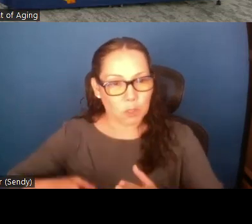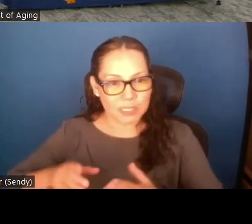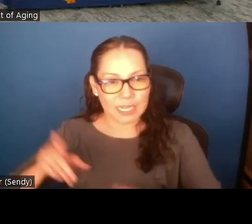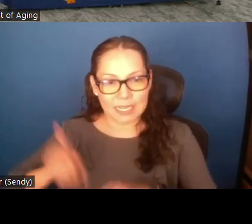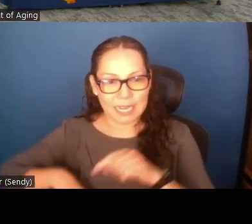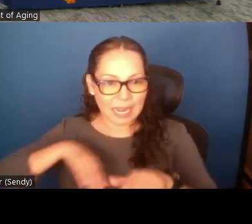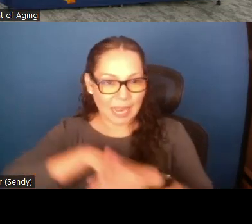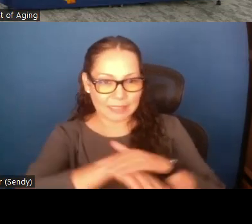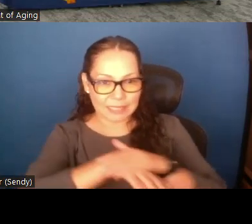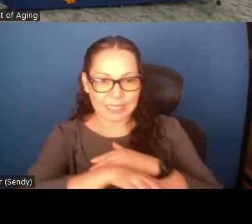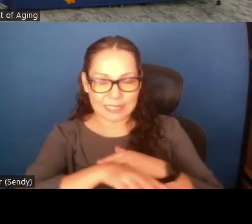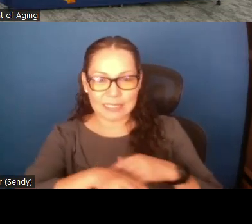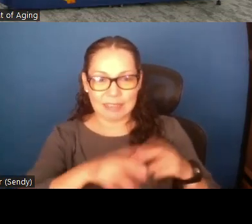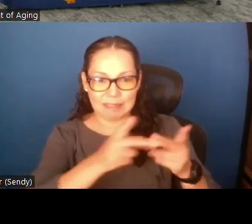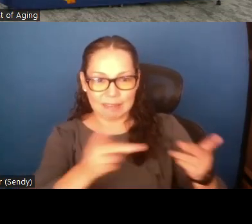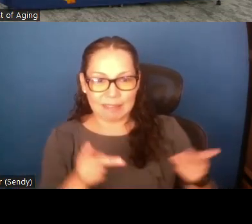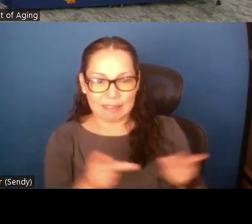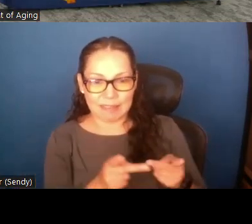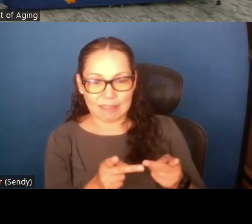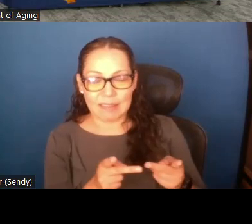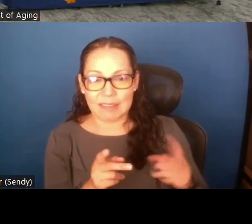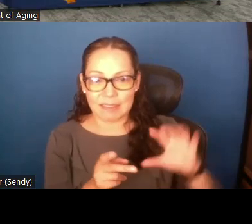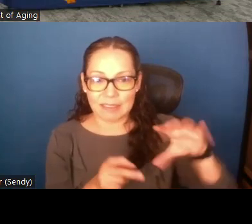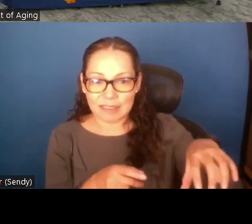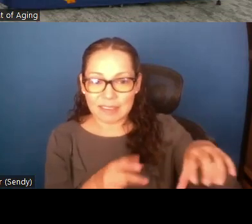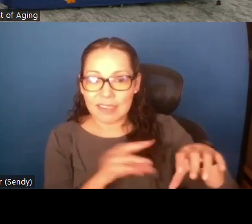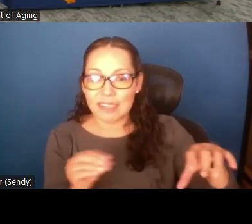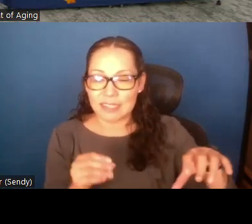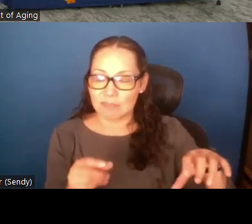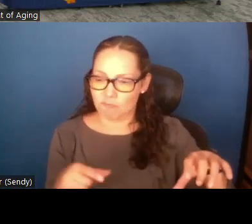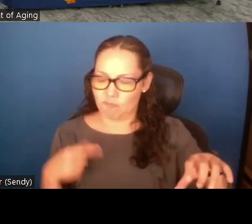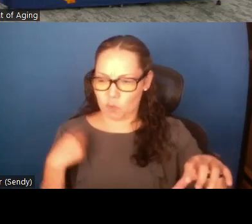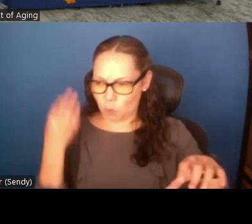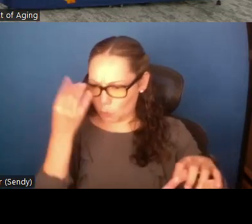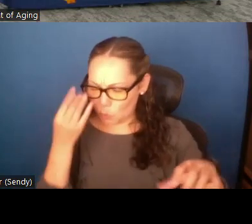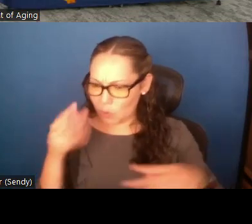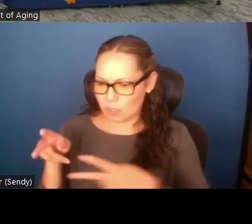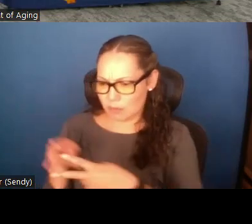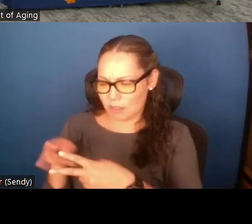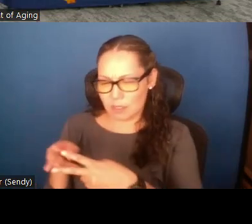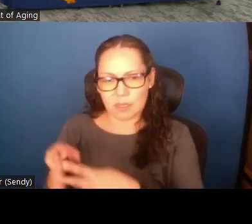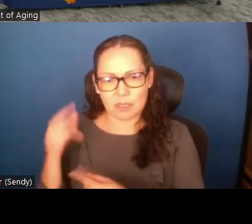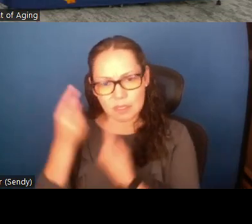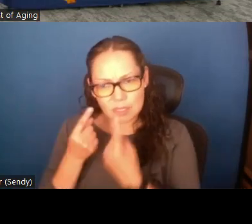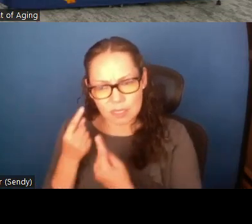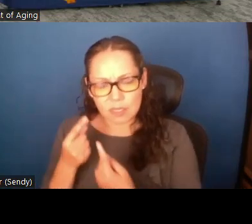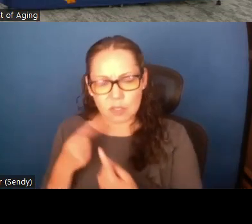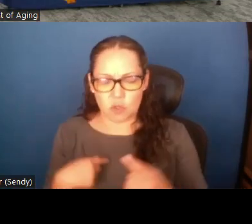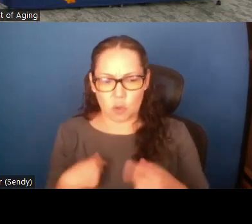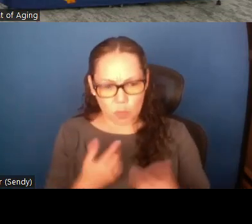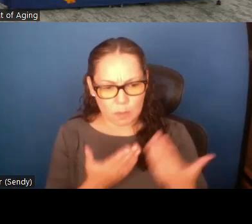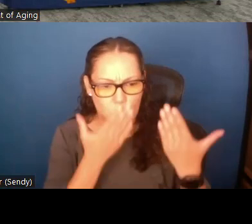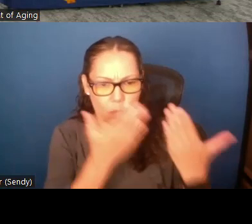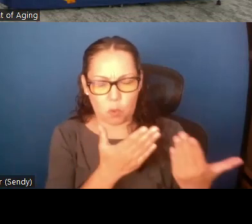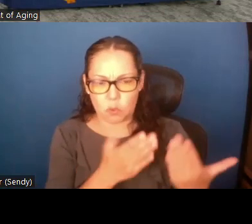the resident. Taking these concerns into consideration, a proposed edit has been proposed to, again, directly